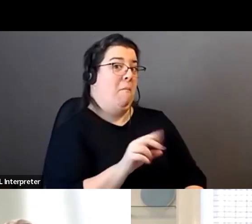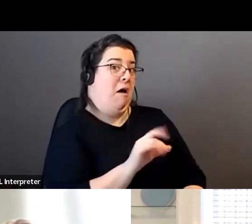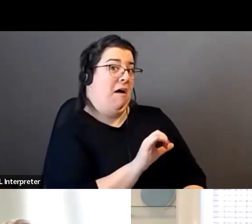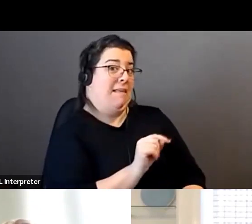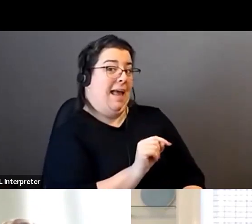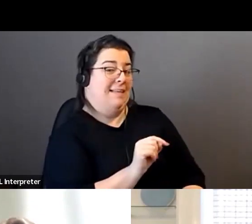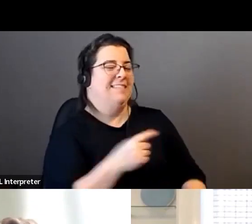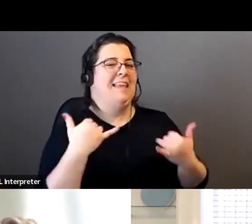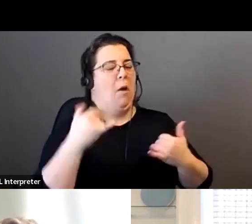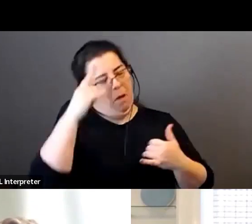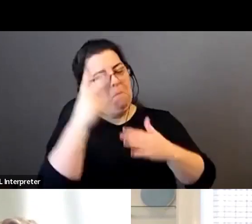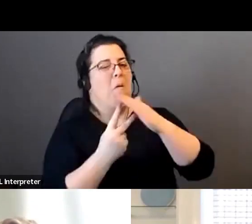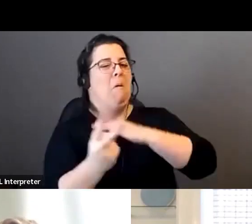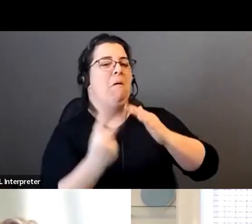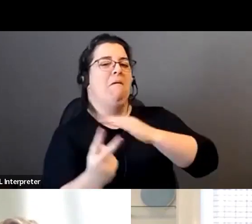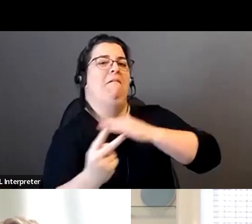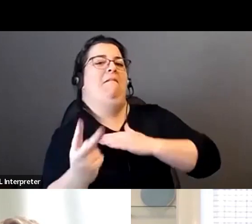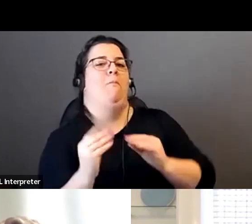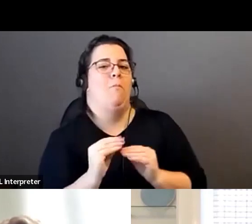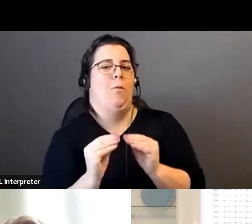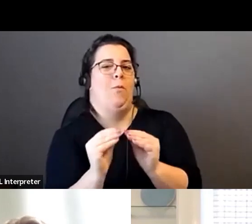on the fly, but yeah.